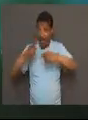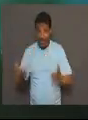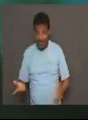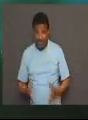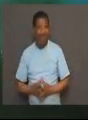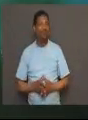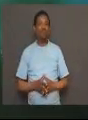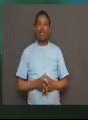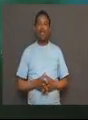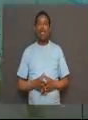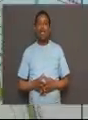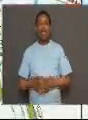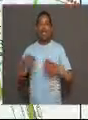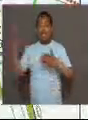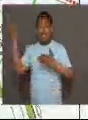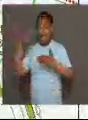Welcome back.